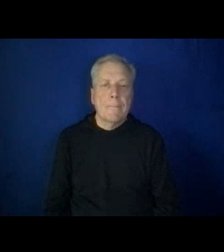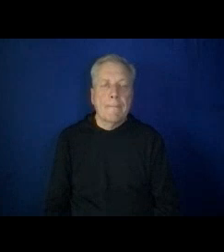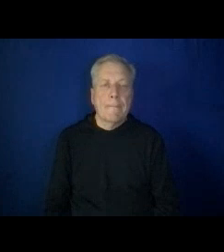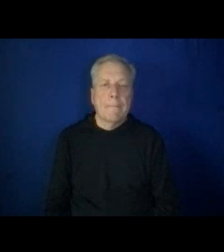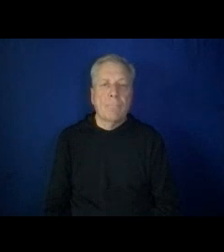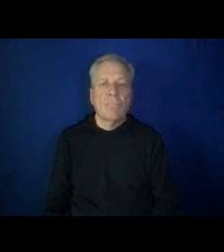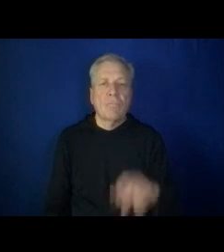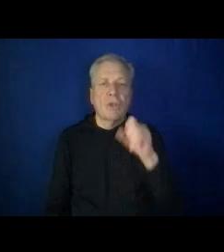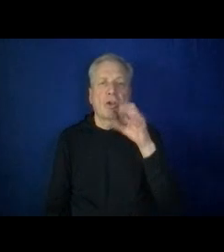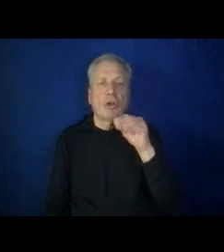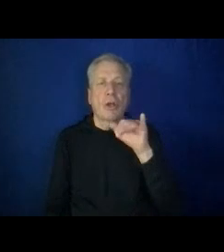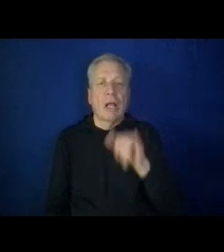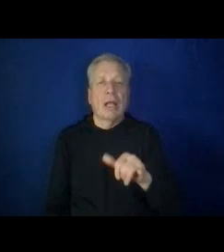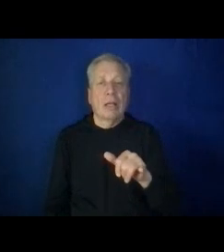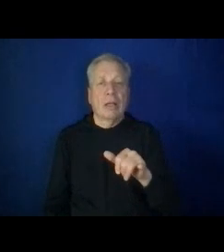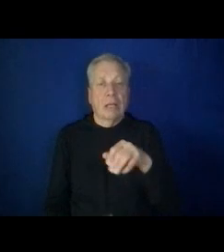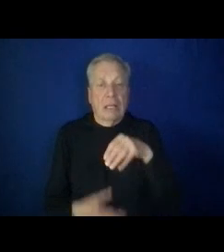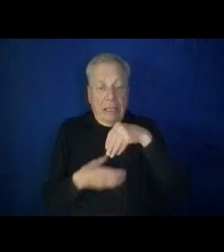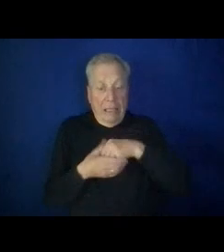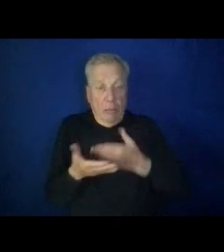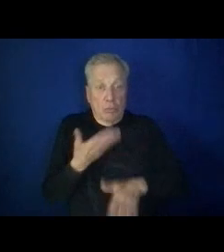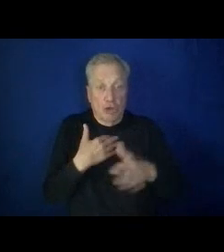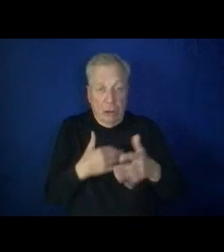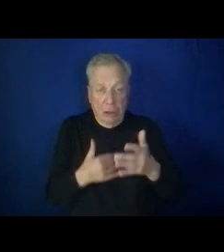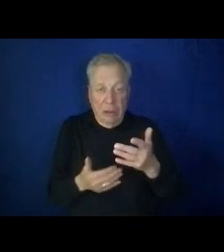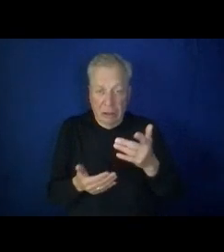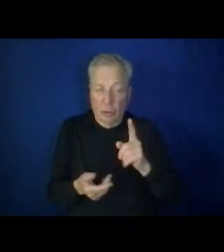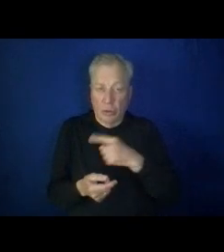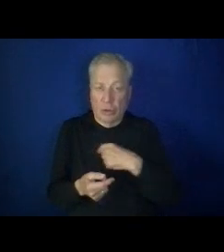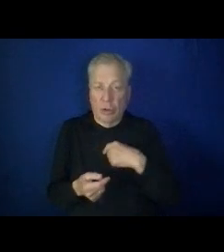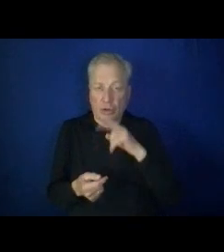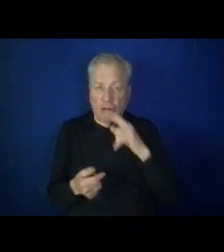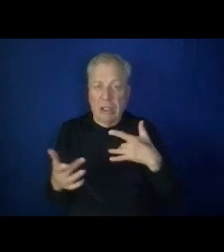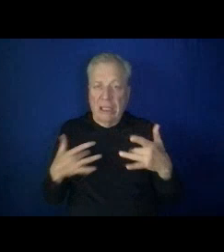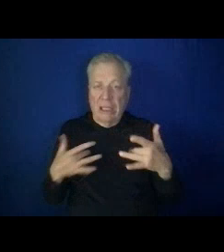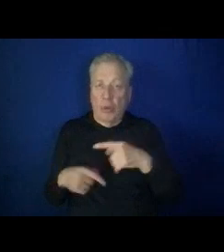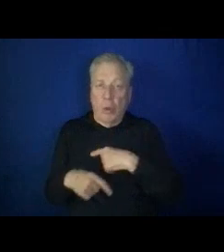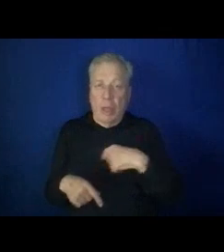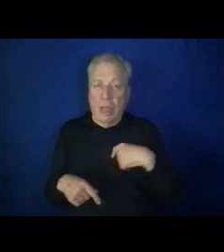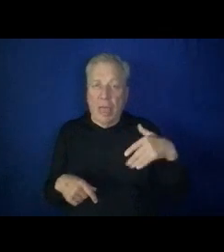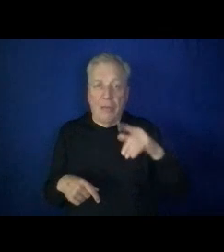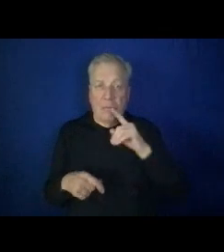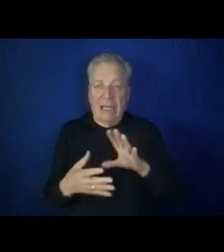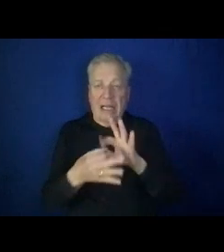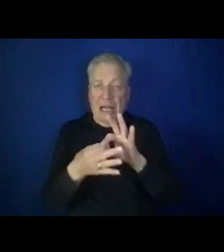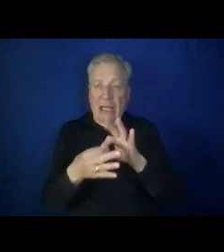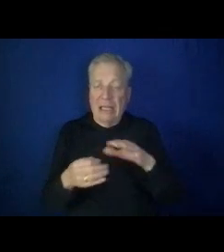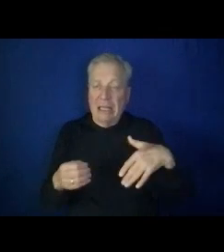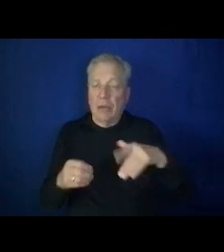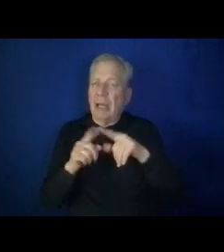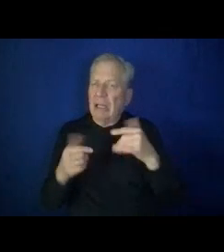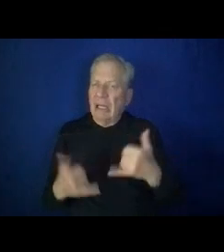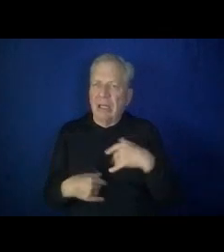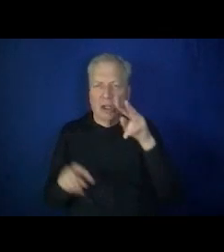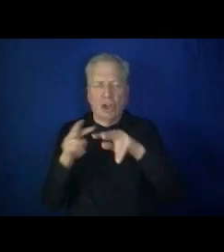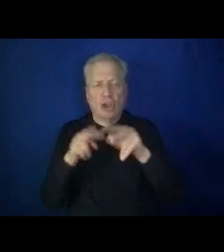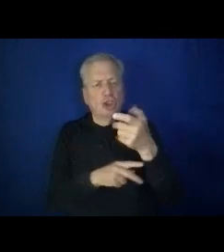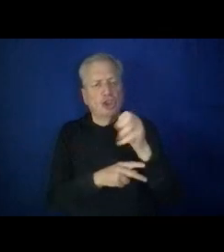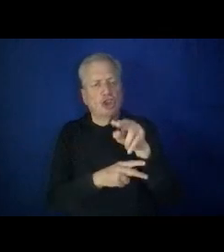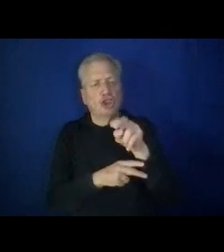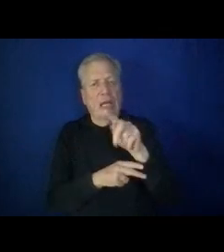Genetic inbreeding is one of the concerns with we're an island population here because we're not connected yet. But looking at the genetics of our